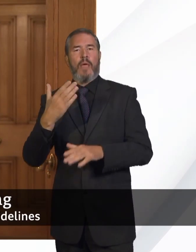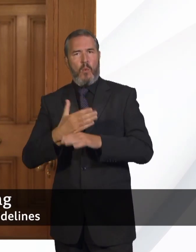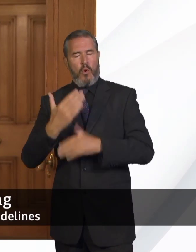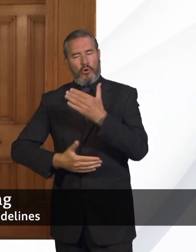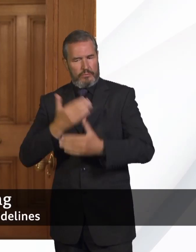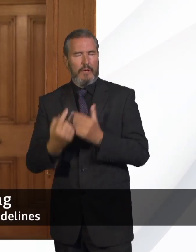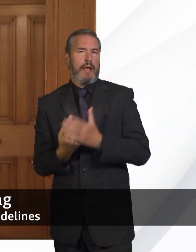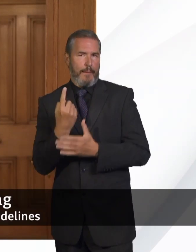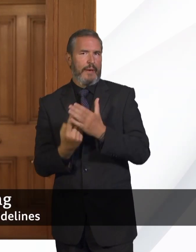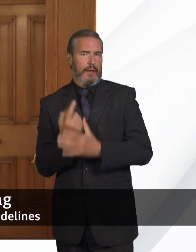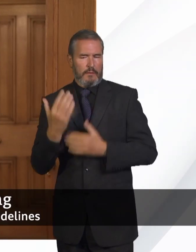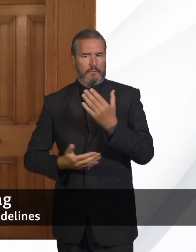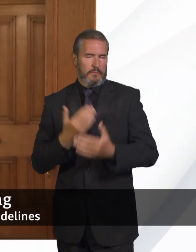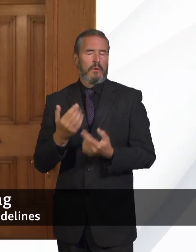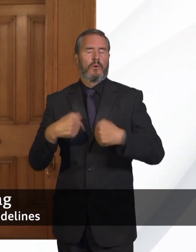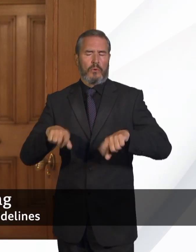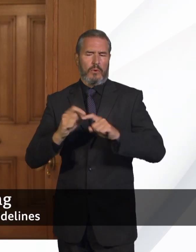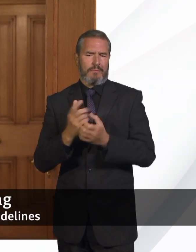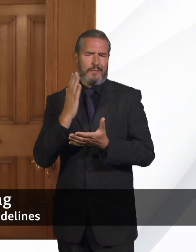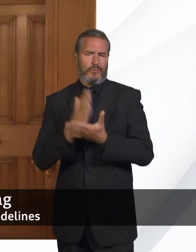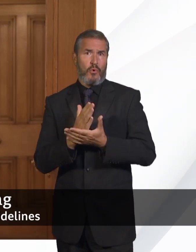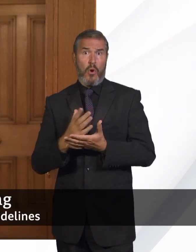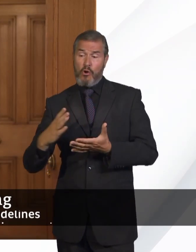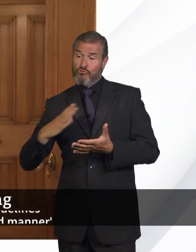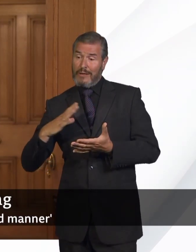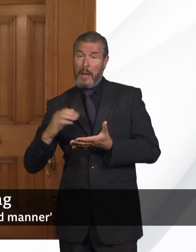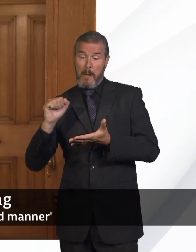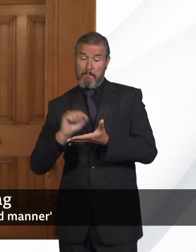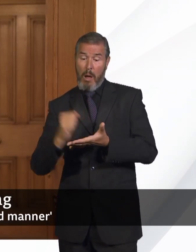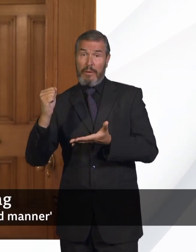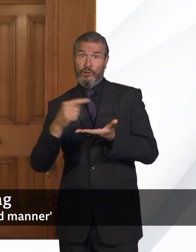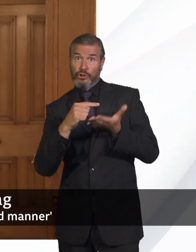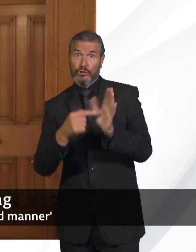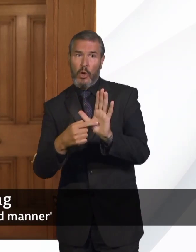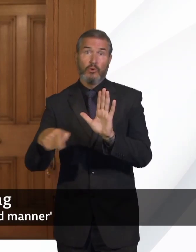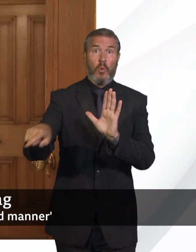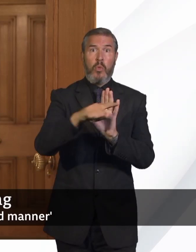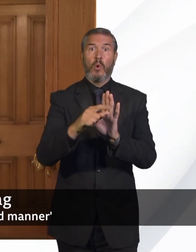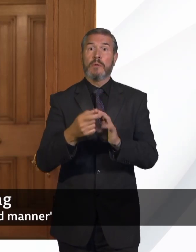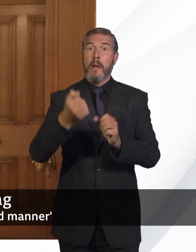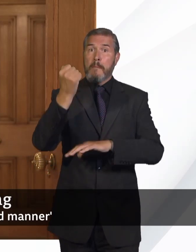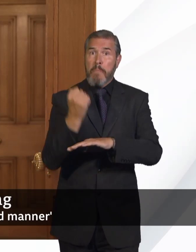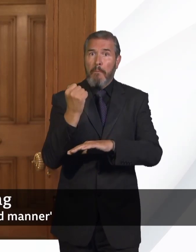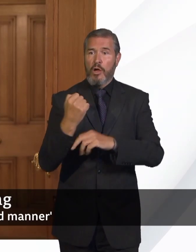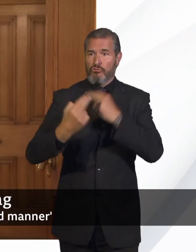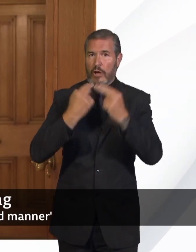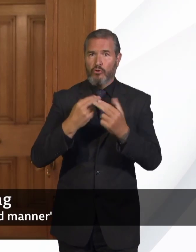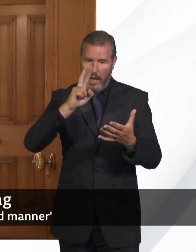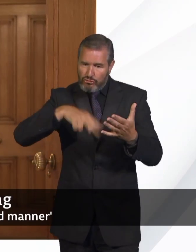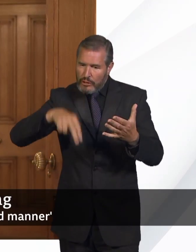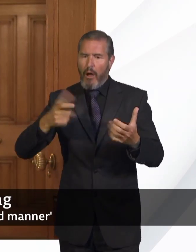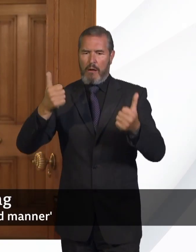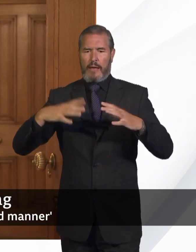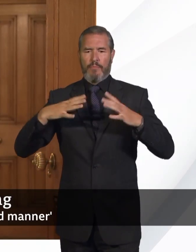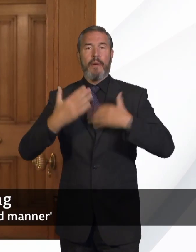ongoing, and we will make sure that we publish it ahead of time. It's important for businesses to be able to prepare. I completely understand that.